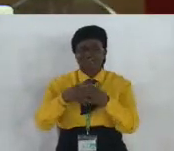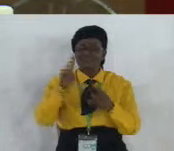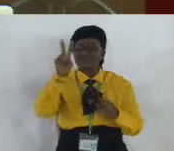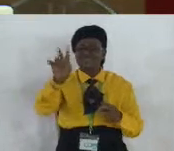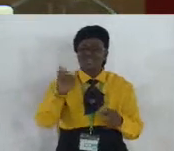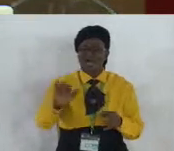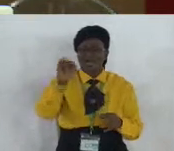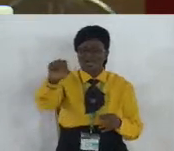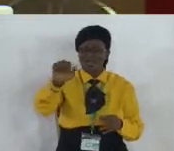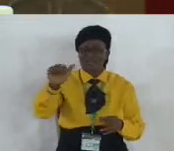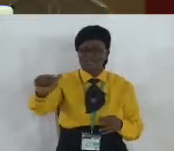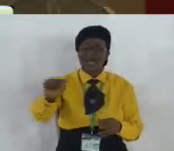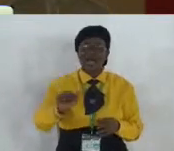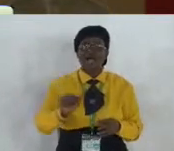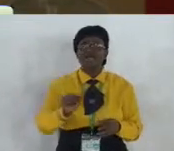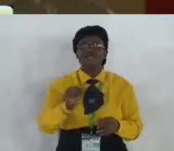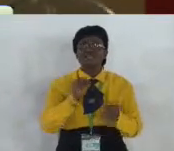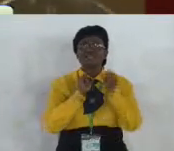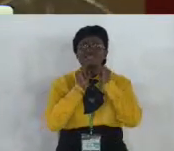The following week,